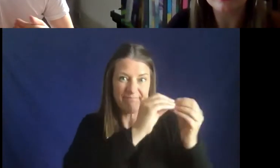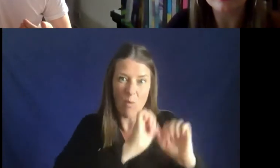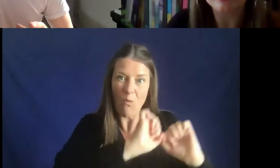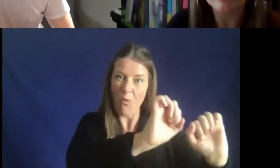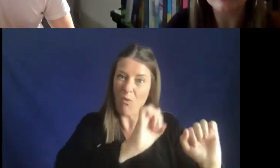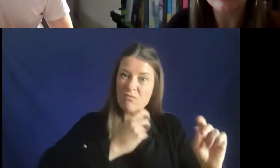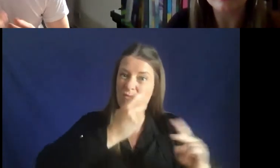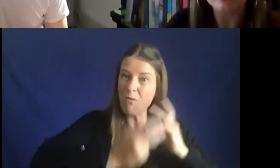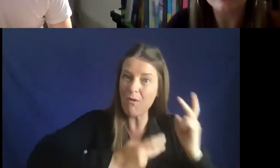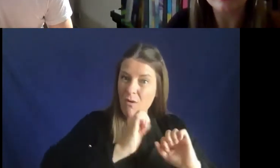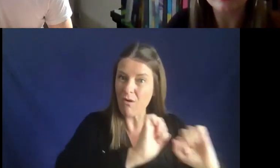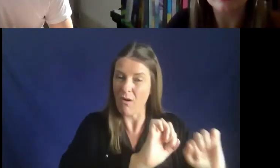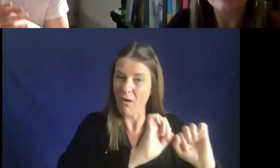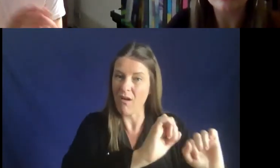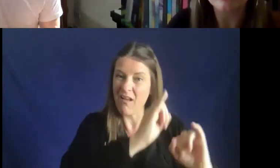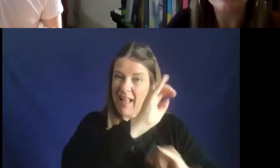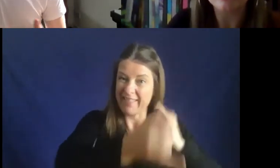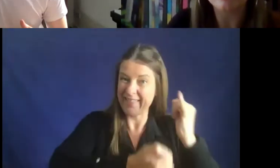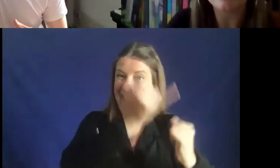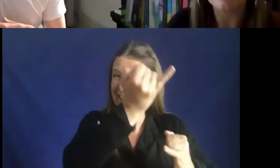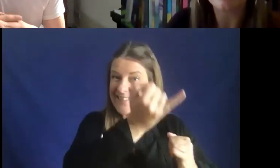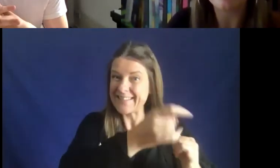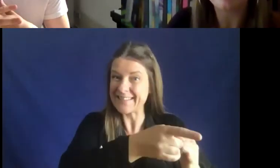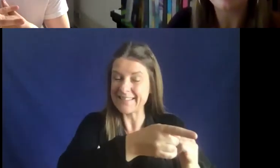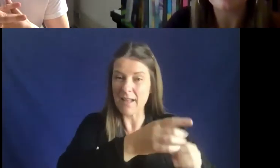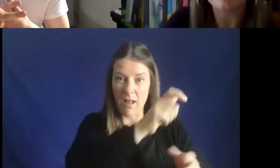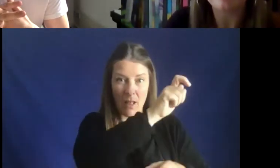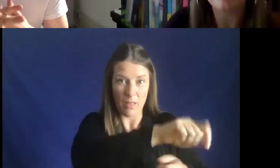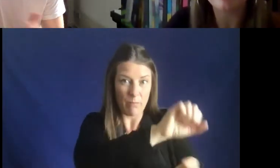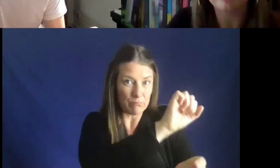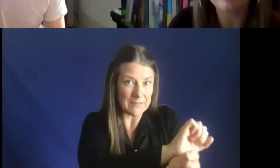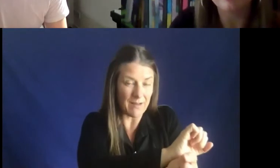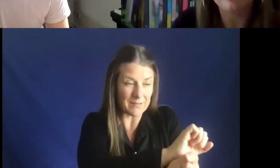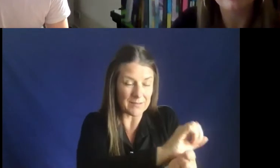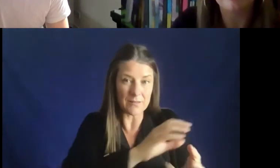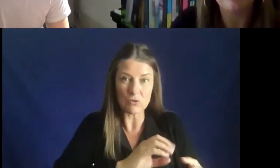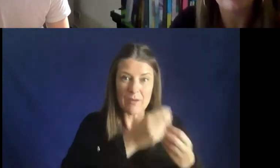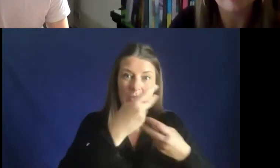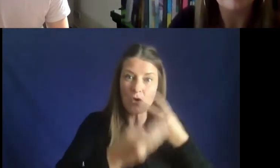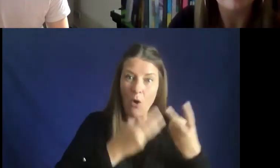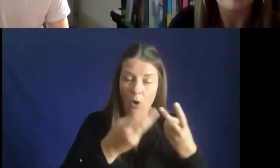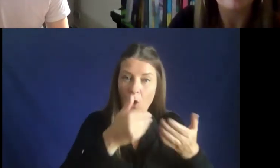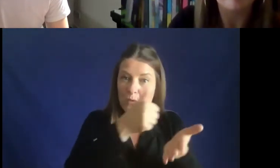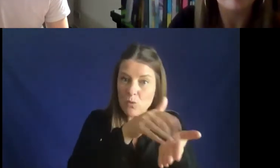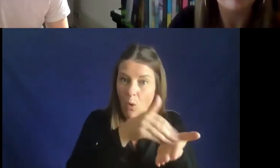they performed those songs and they sold CDs, and they released it as an album.